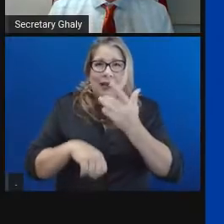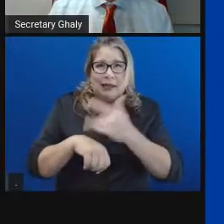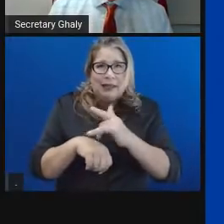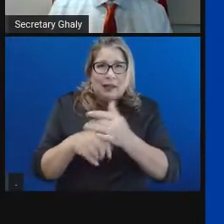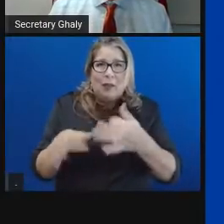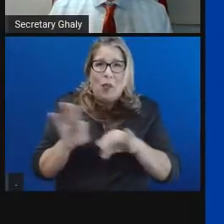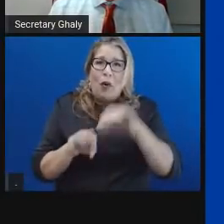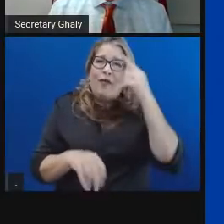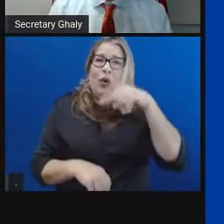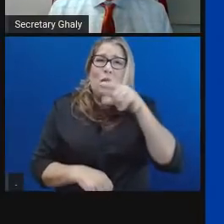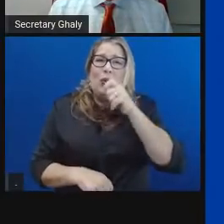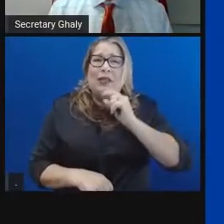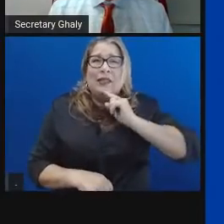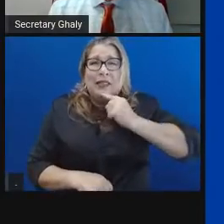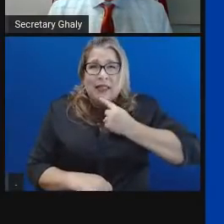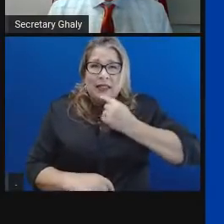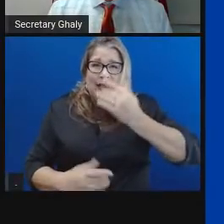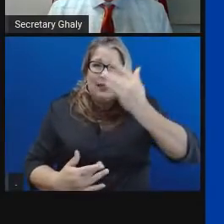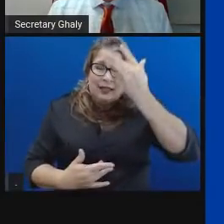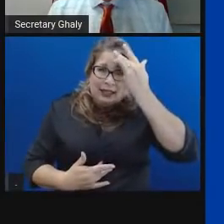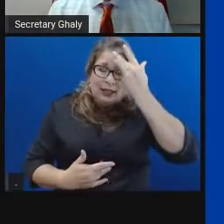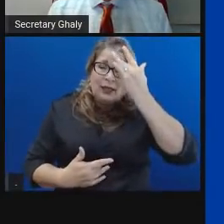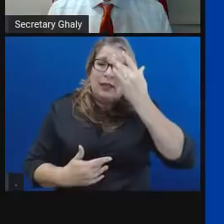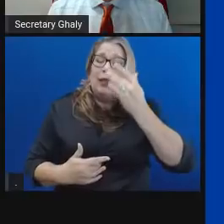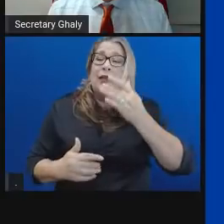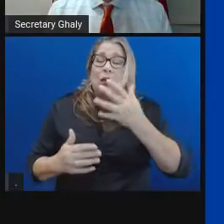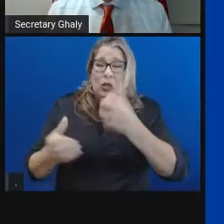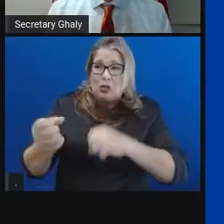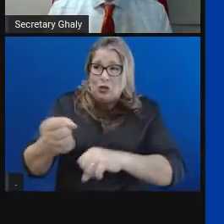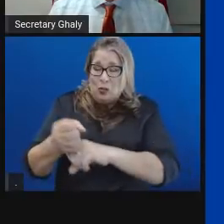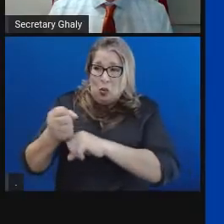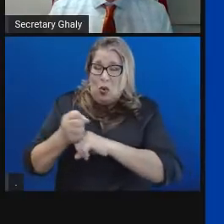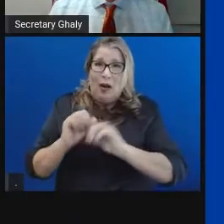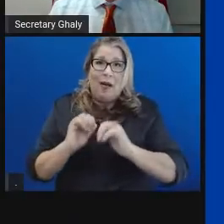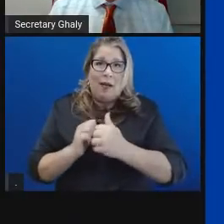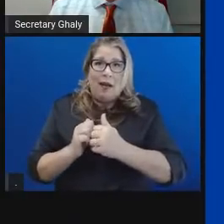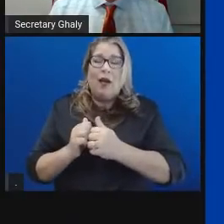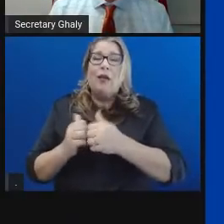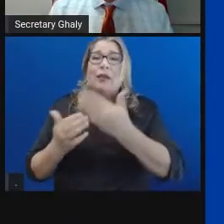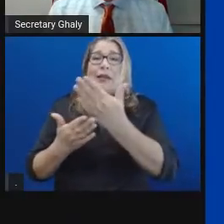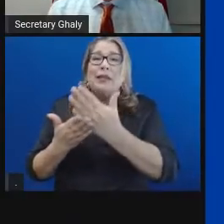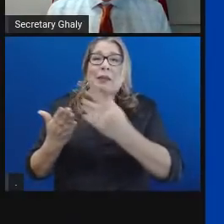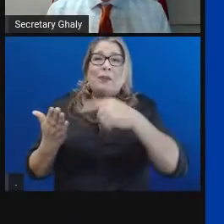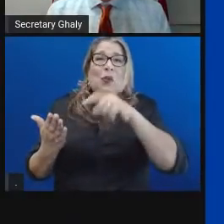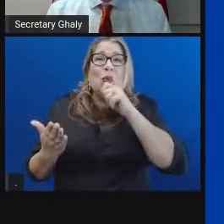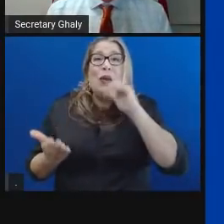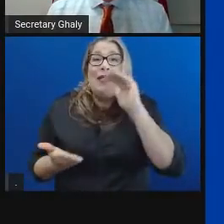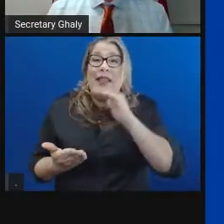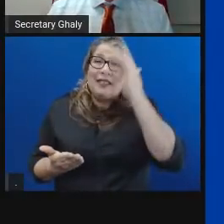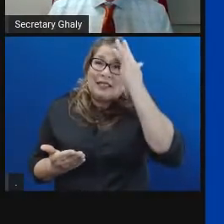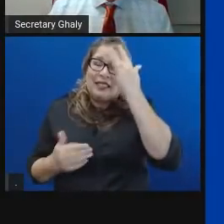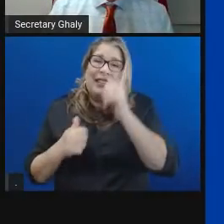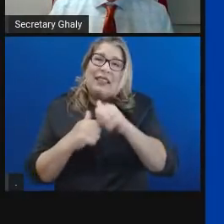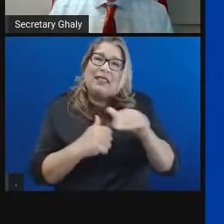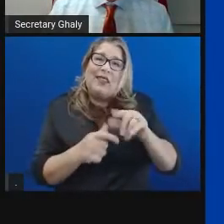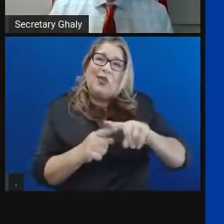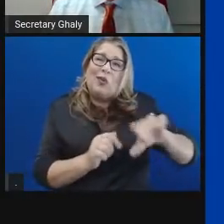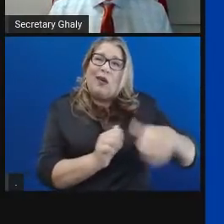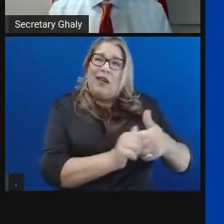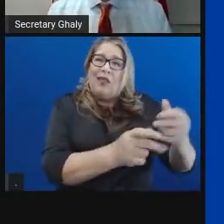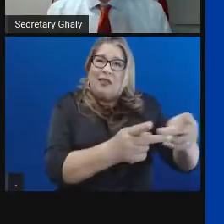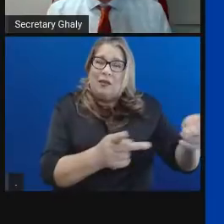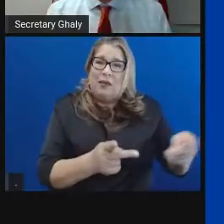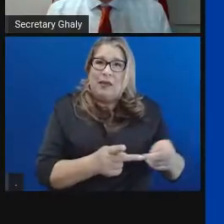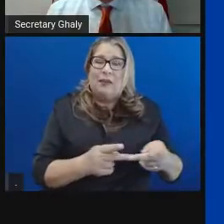better to support an existing hospital campus to increase their ability and capacity rather than build